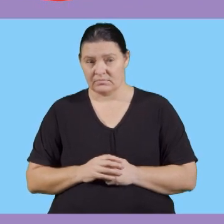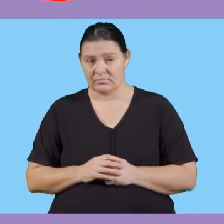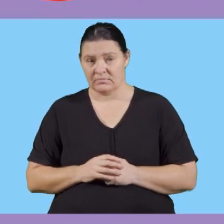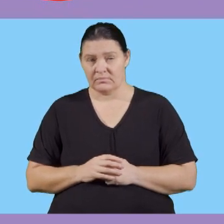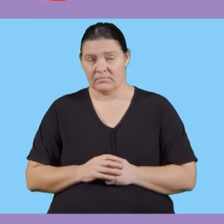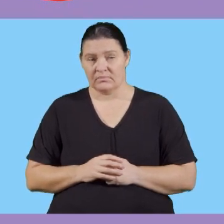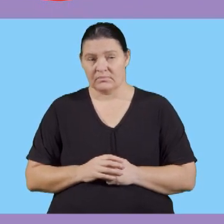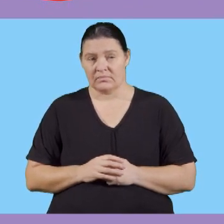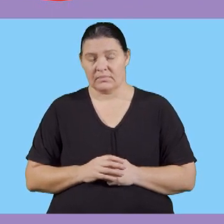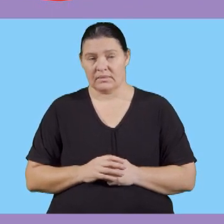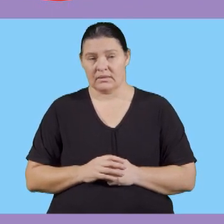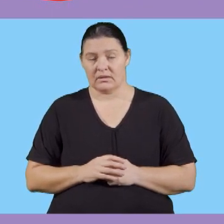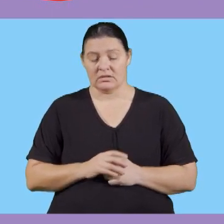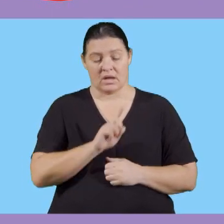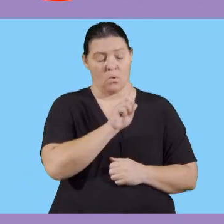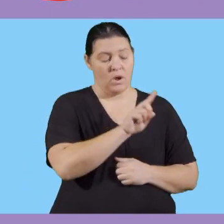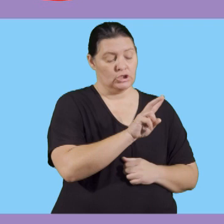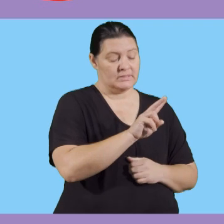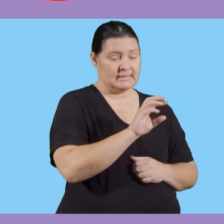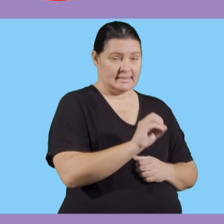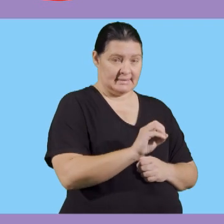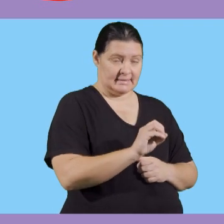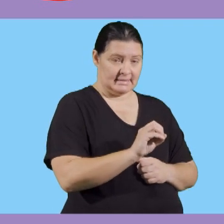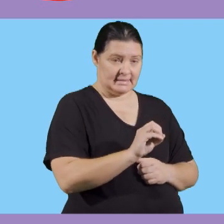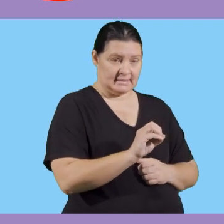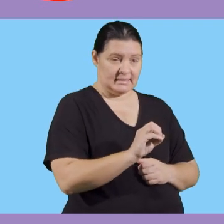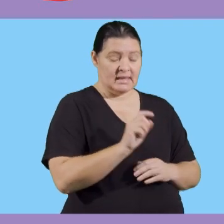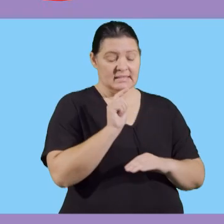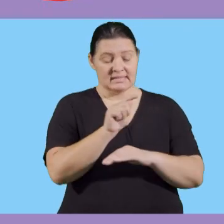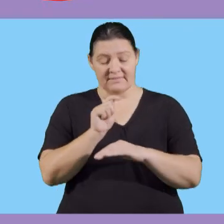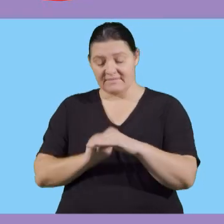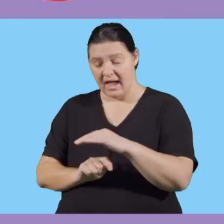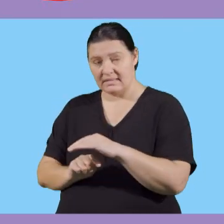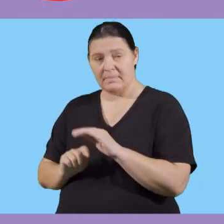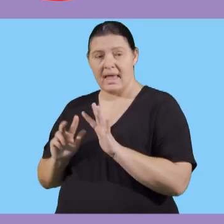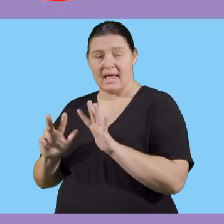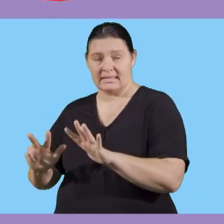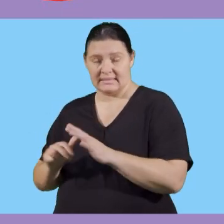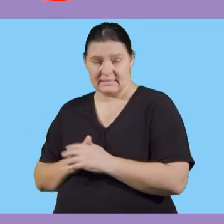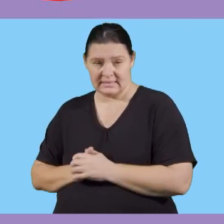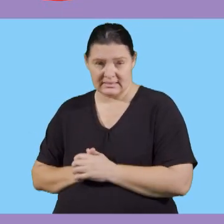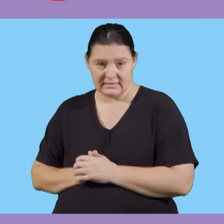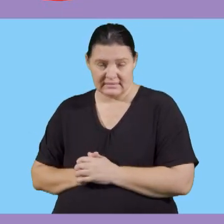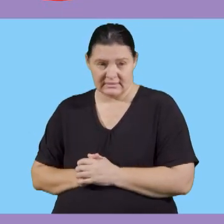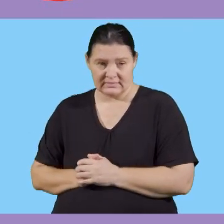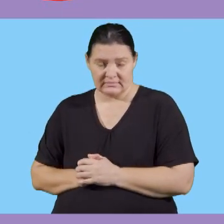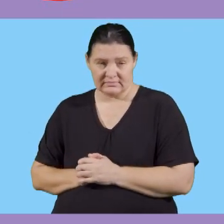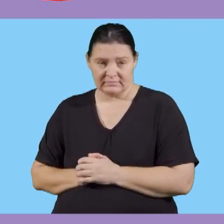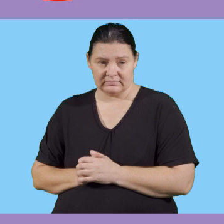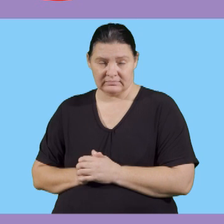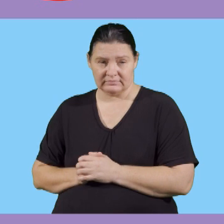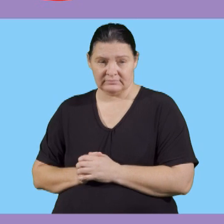120 passengers. So we are going to take this 120 and we are going to divide it by